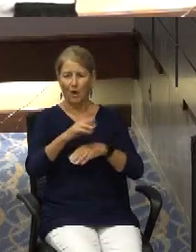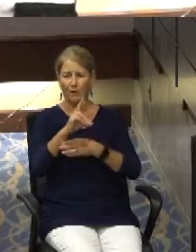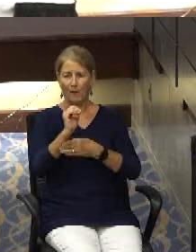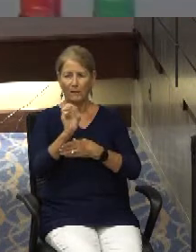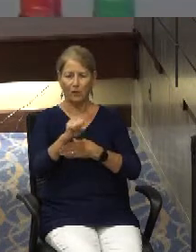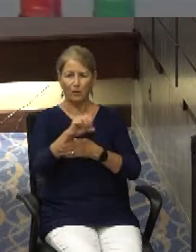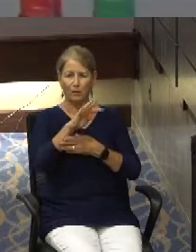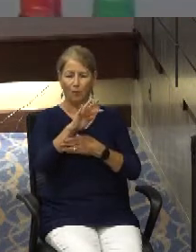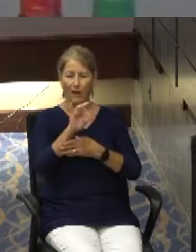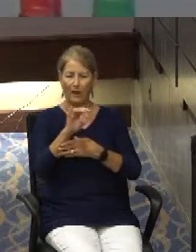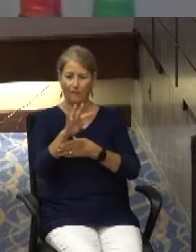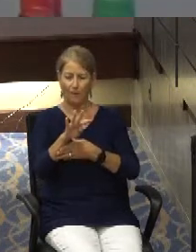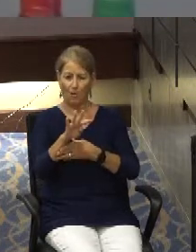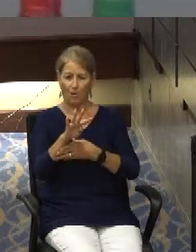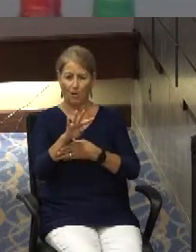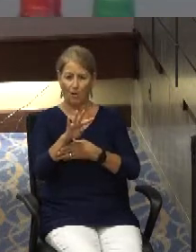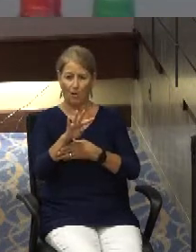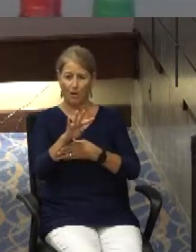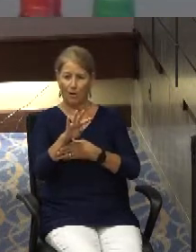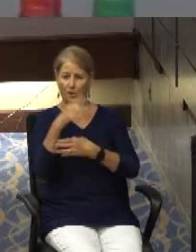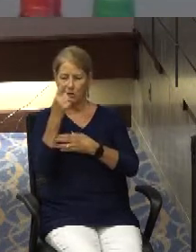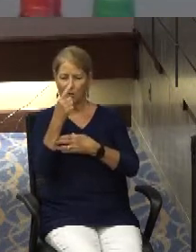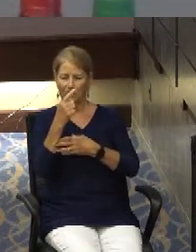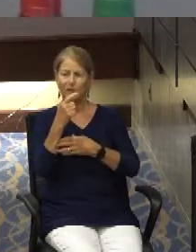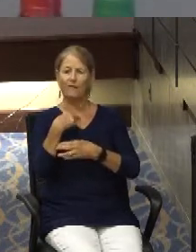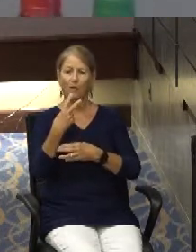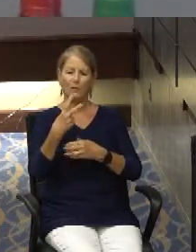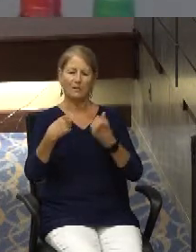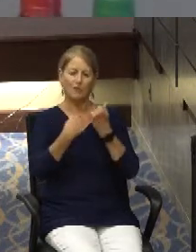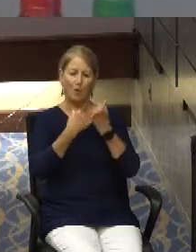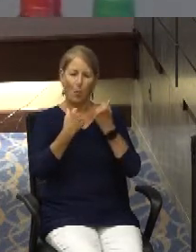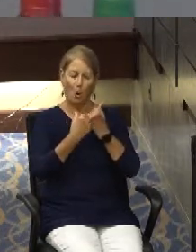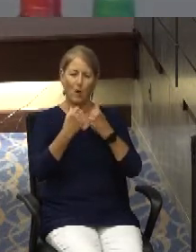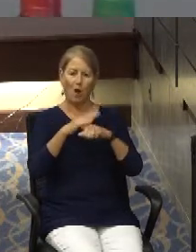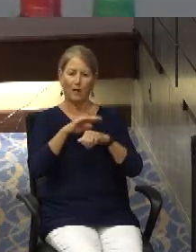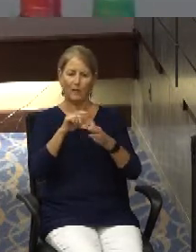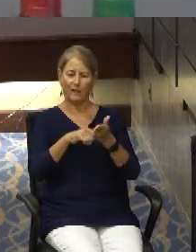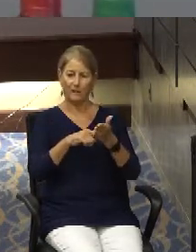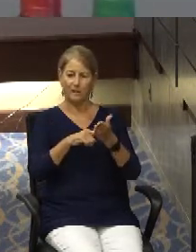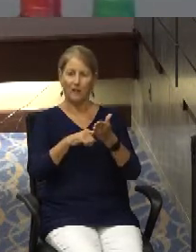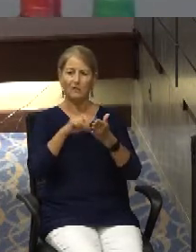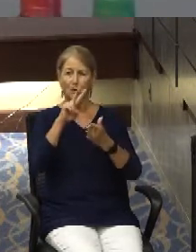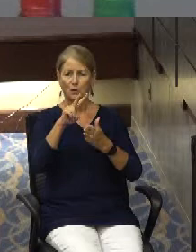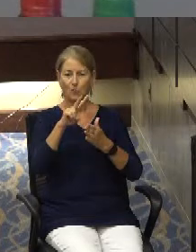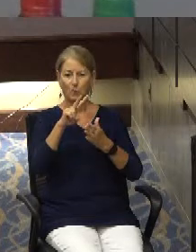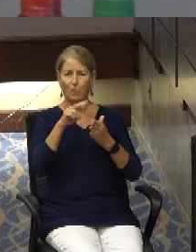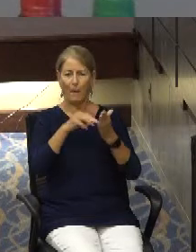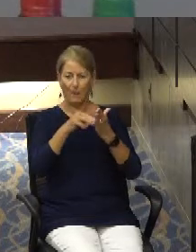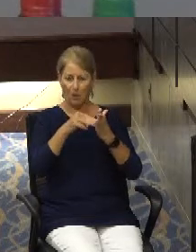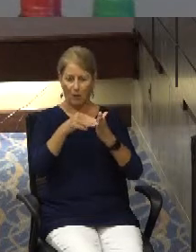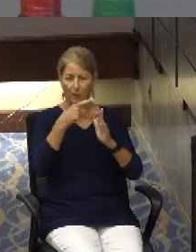484, just a voice of support on this. This is like a $2 million plus